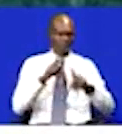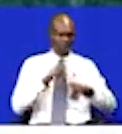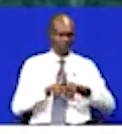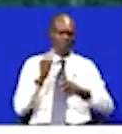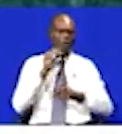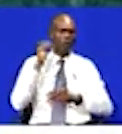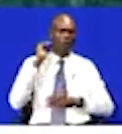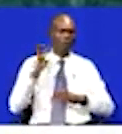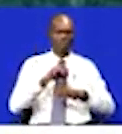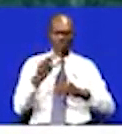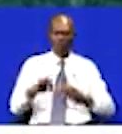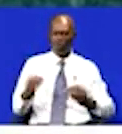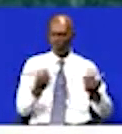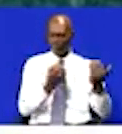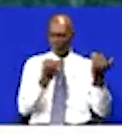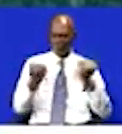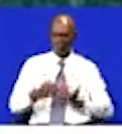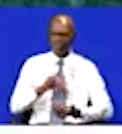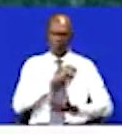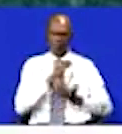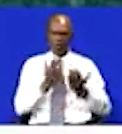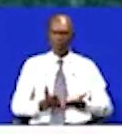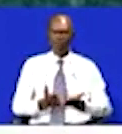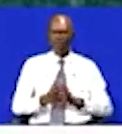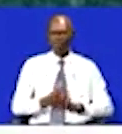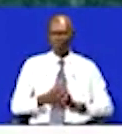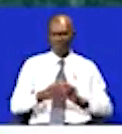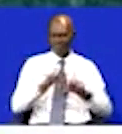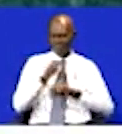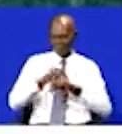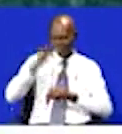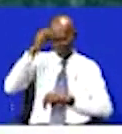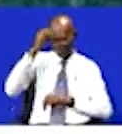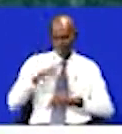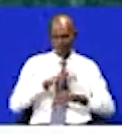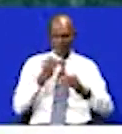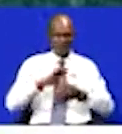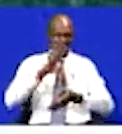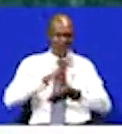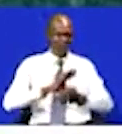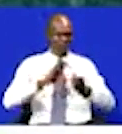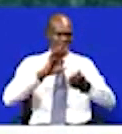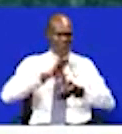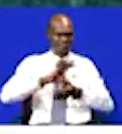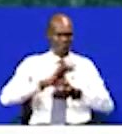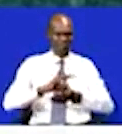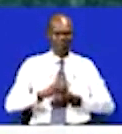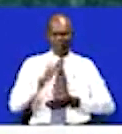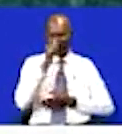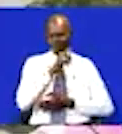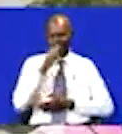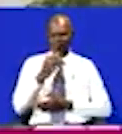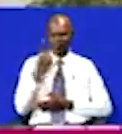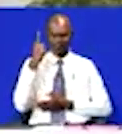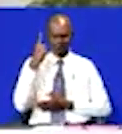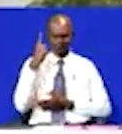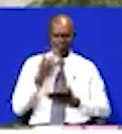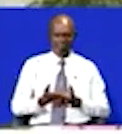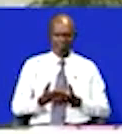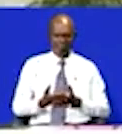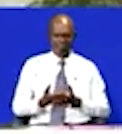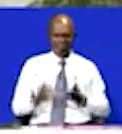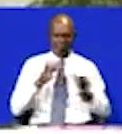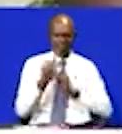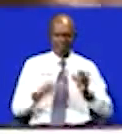mago kaachiel kod piny owacho mano mamalo kaachiel kod ute lamo mago mag ji giwegi. We have